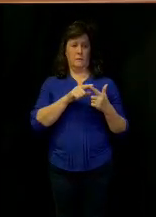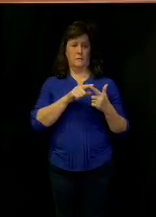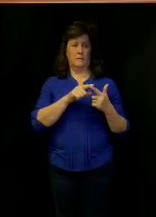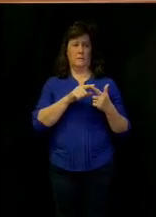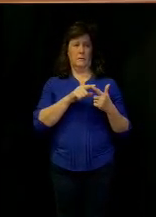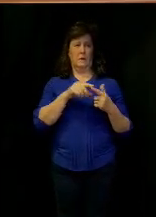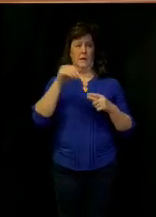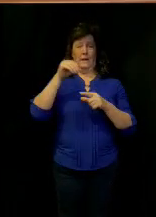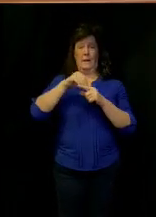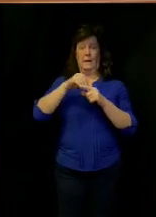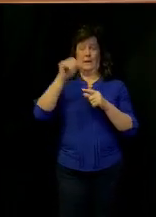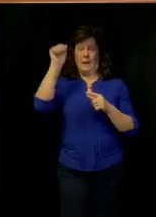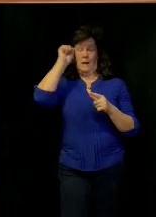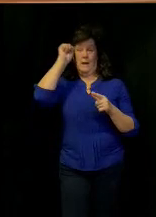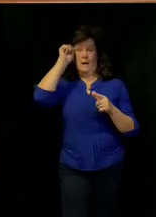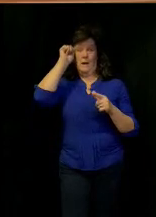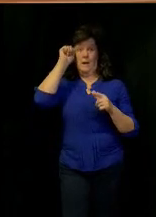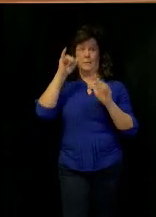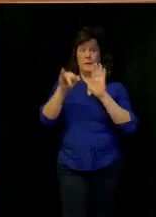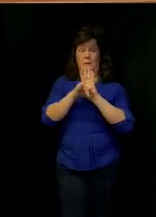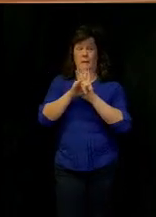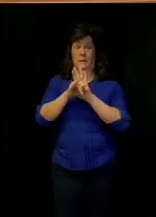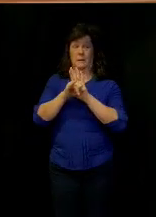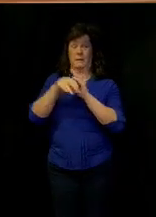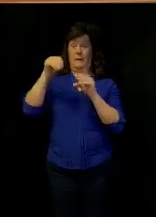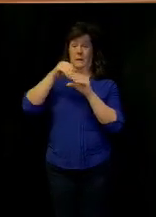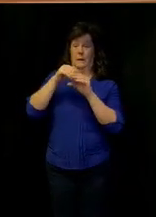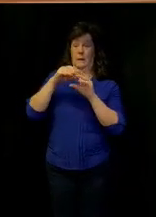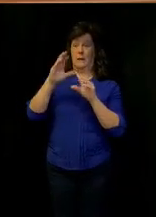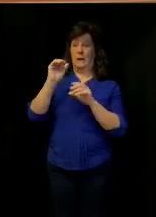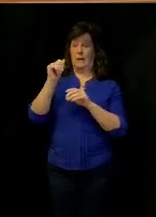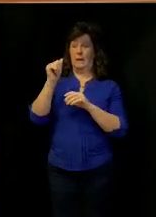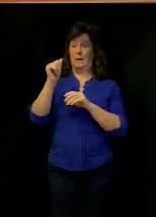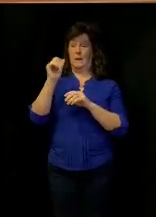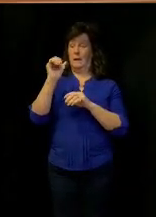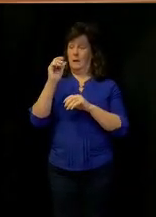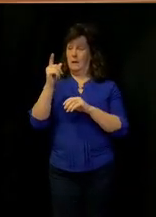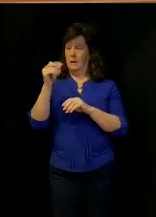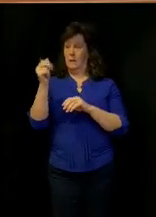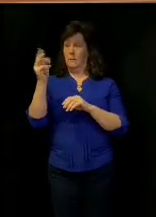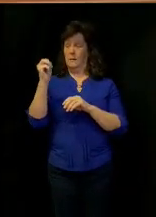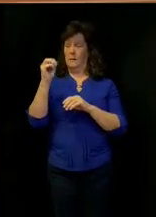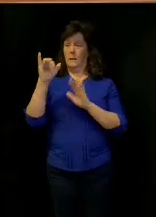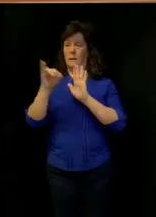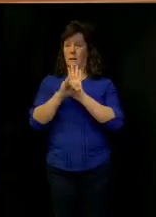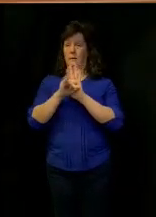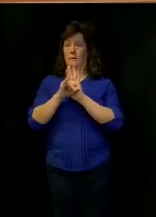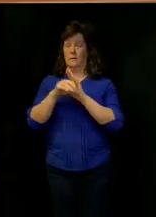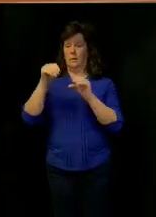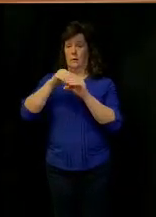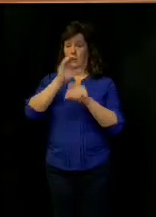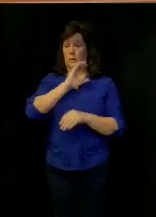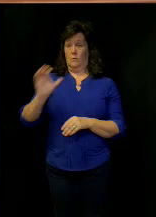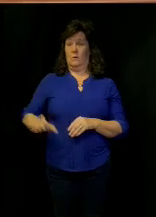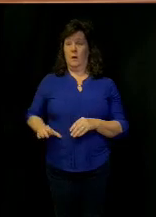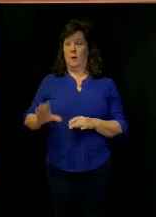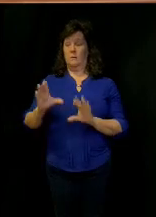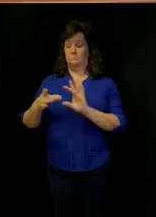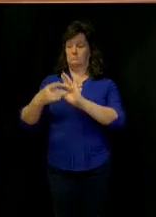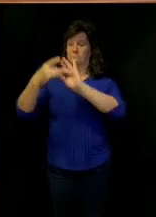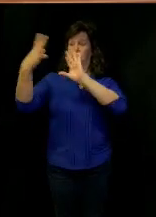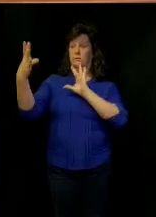identity. Our in-Adam identity. Now, let me say this real quick. If you're in Christ, no longer in Adam.